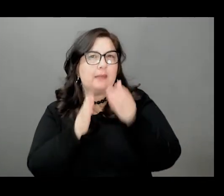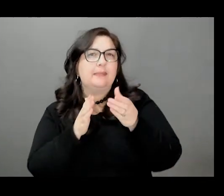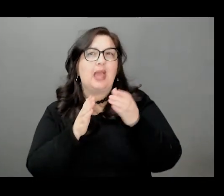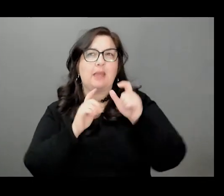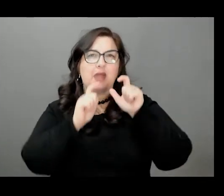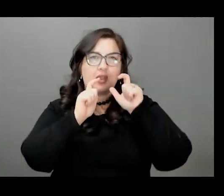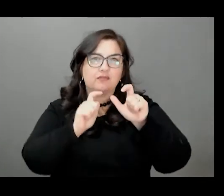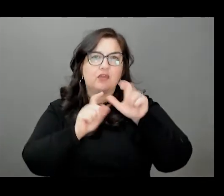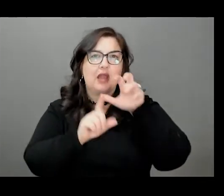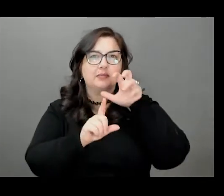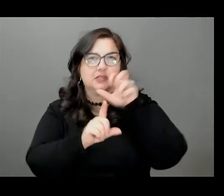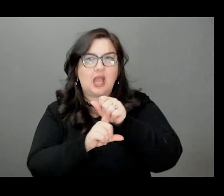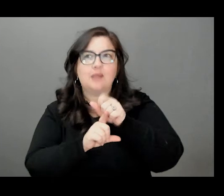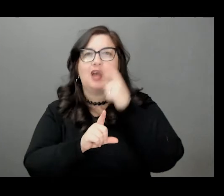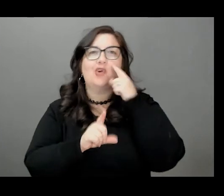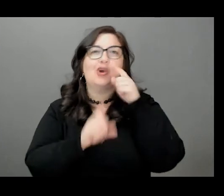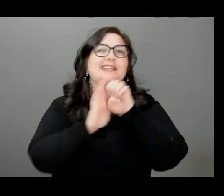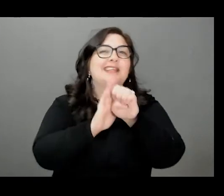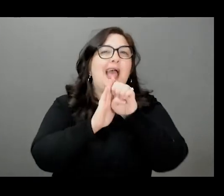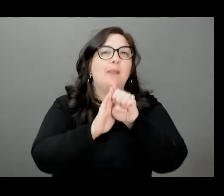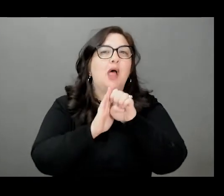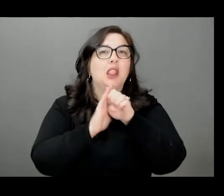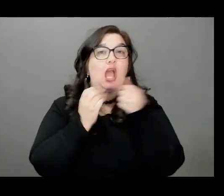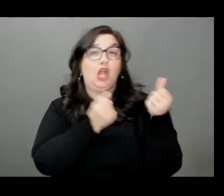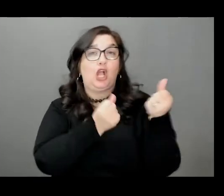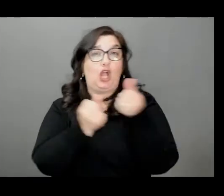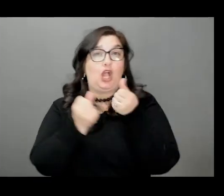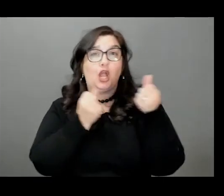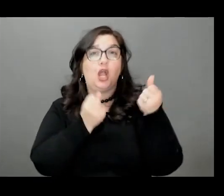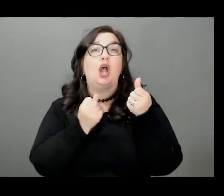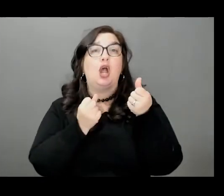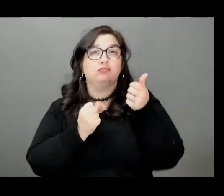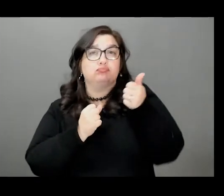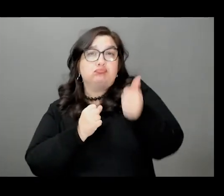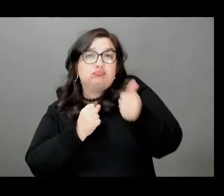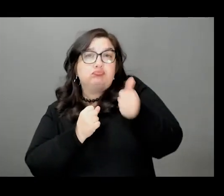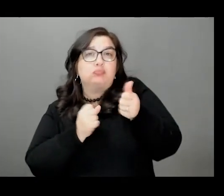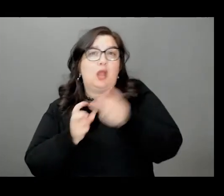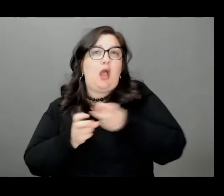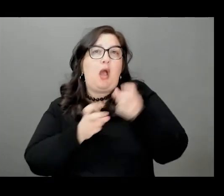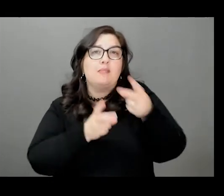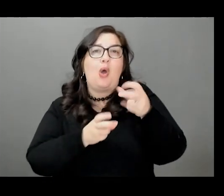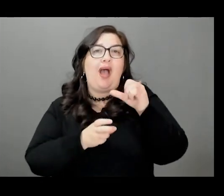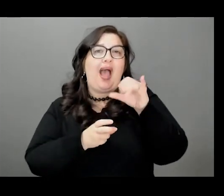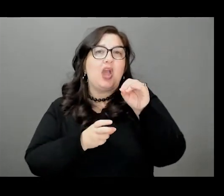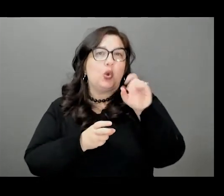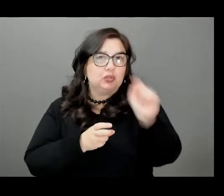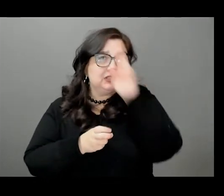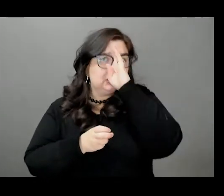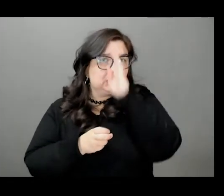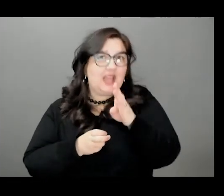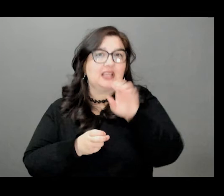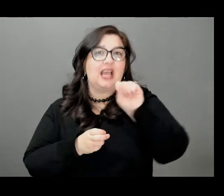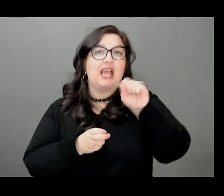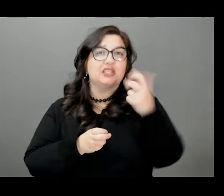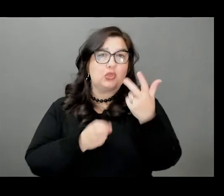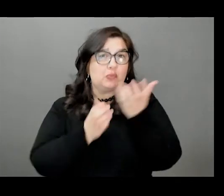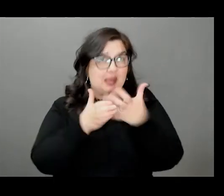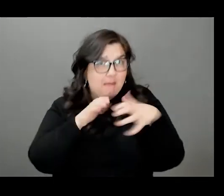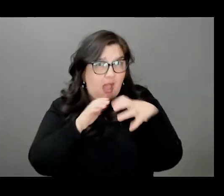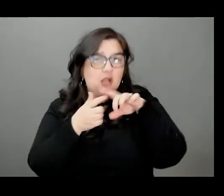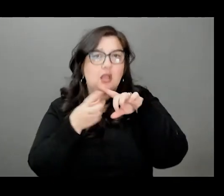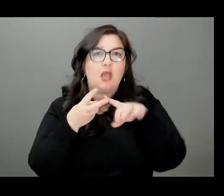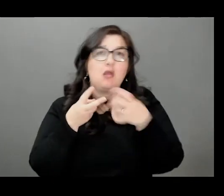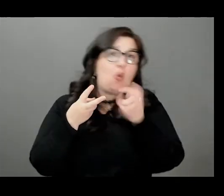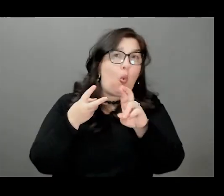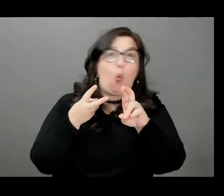application, this might be frames that were captured by like a self-driving car, perhaps, and like Yes. uploaded over